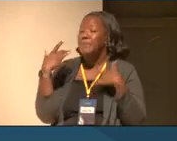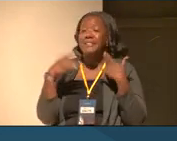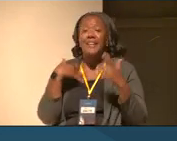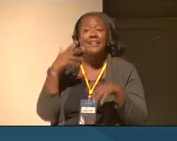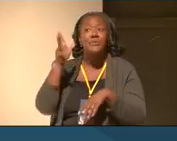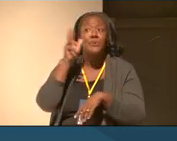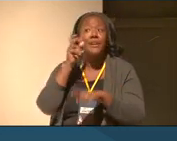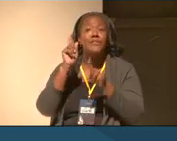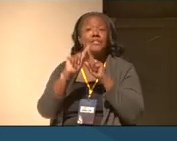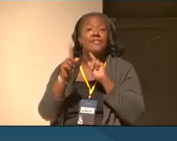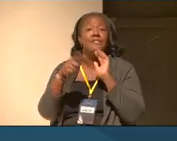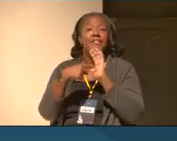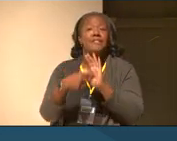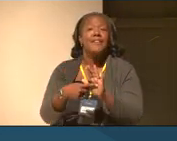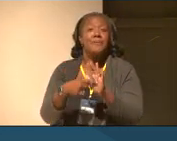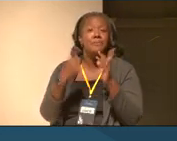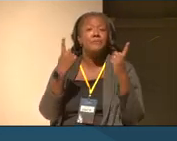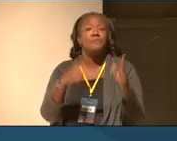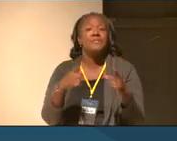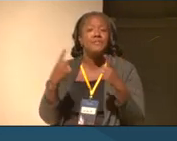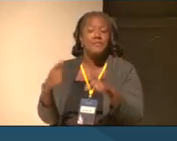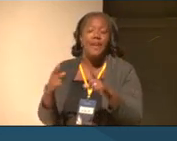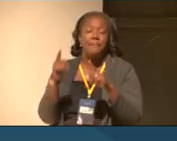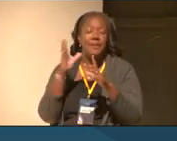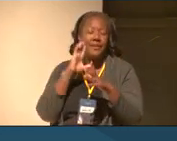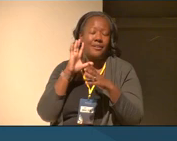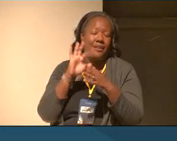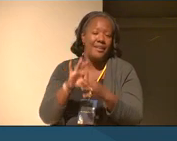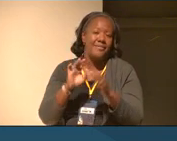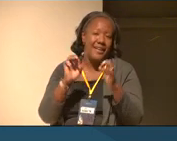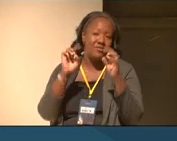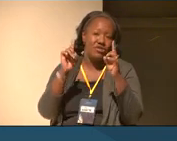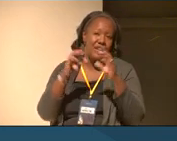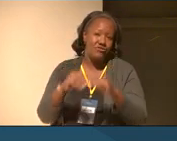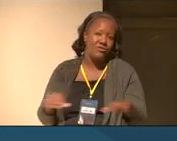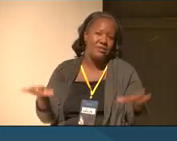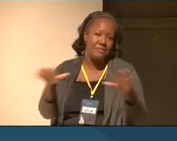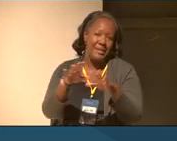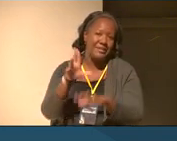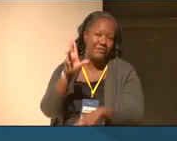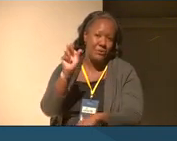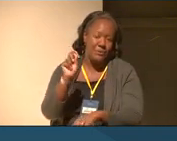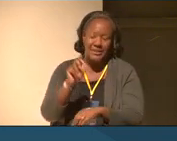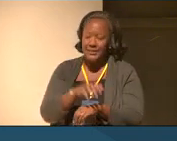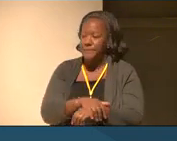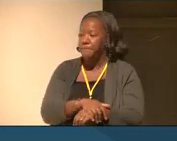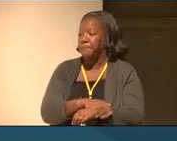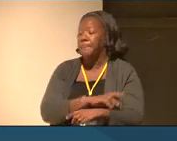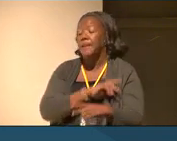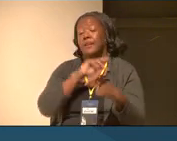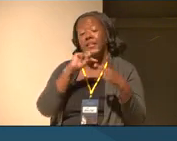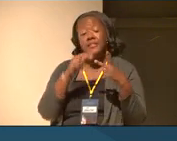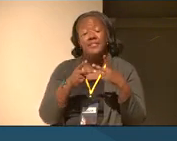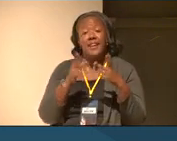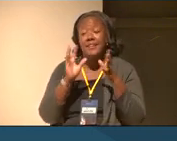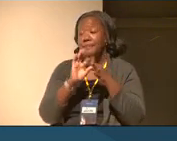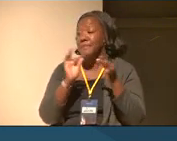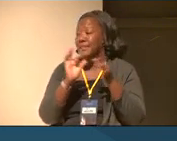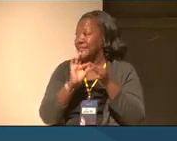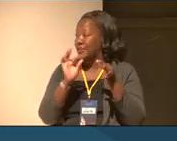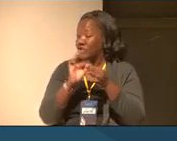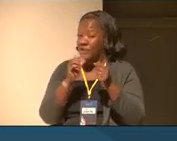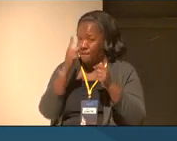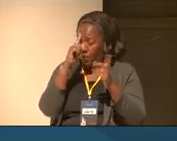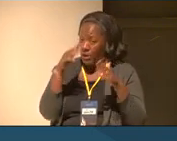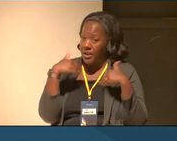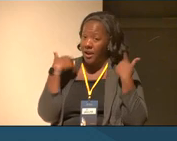in this summit of the various things that are happening in educational spaces around the country. And the other really important message, particularly for